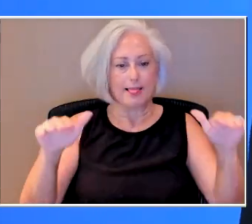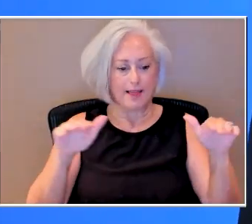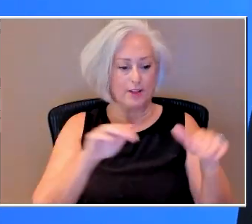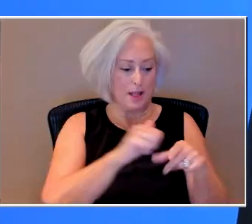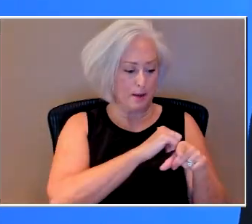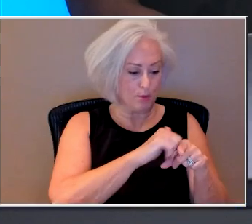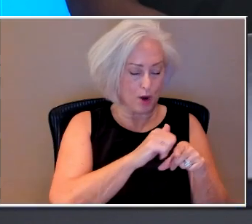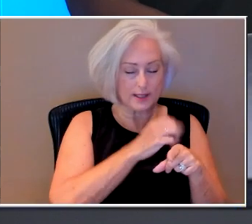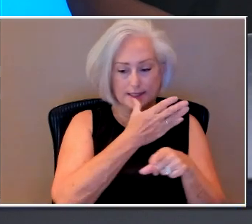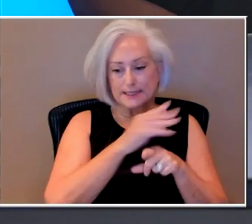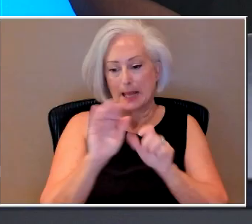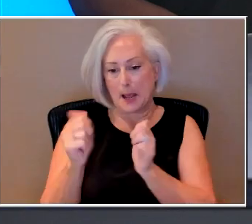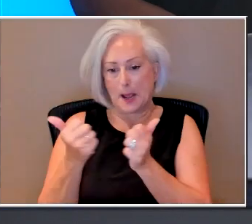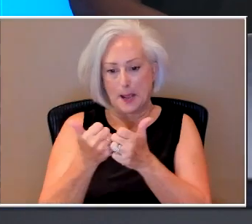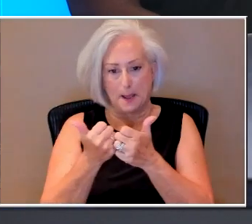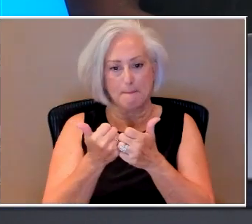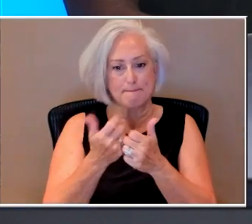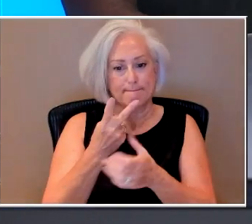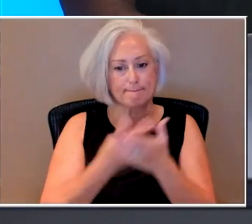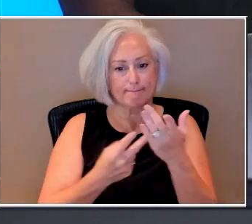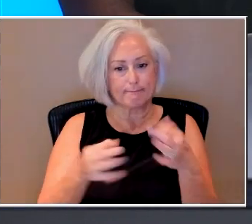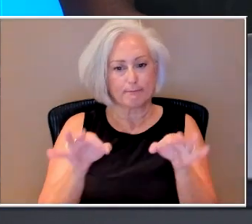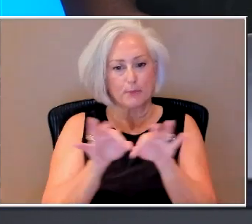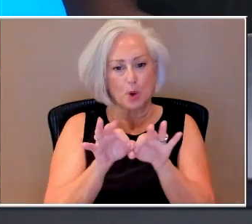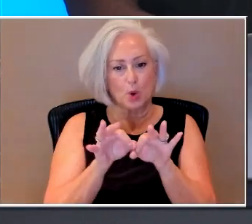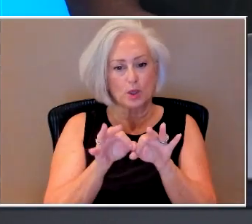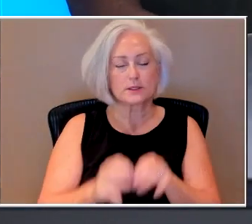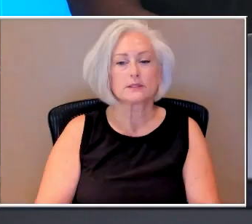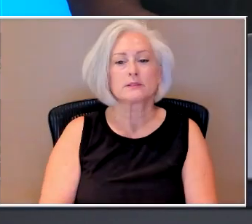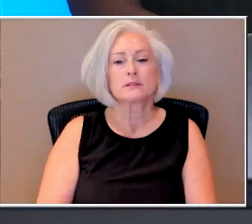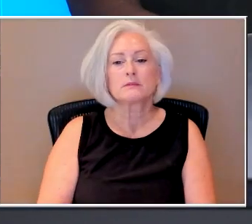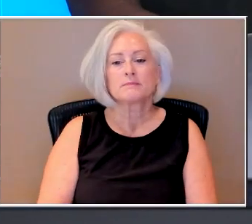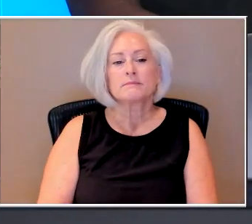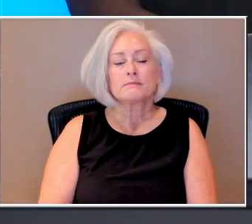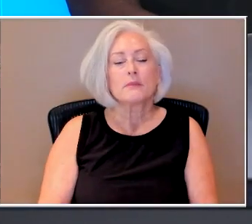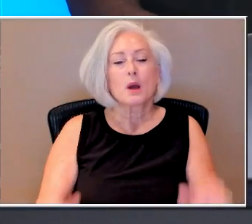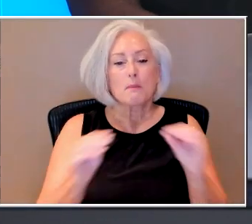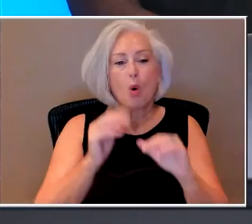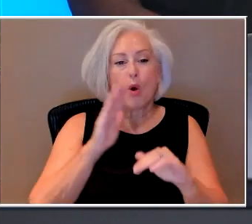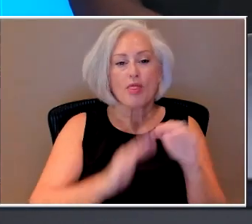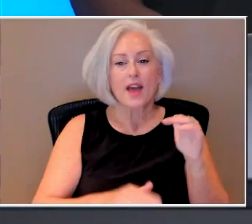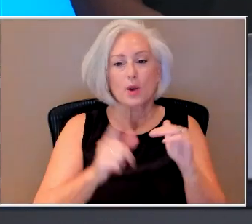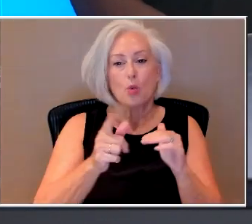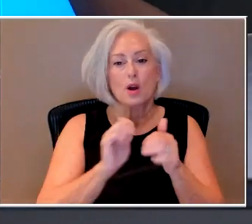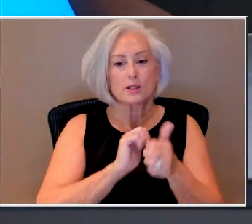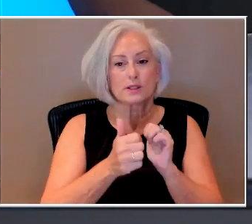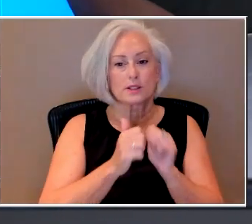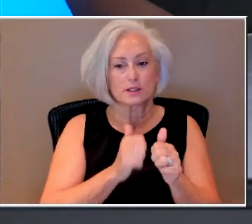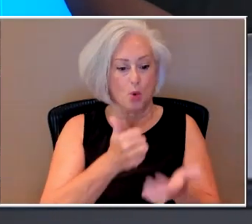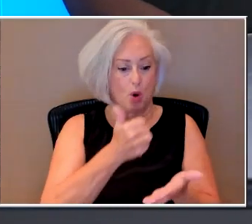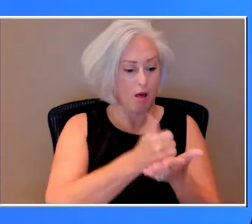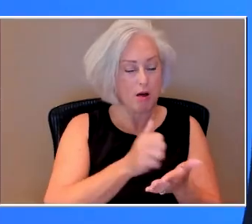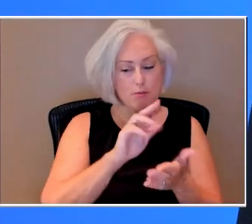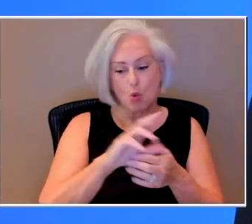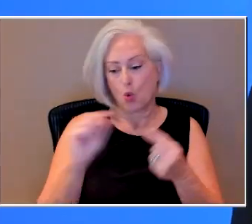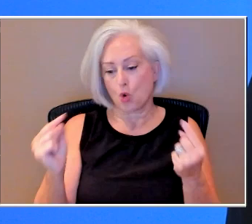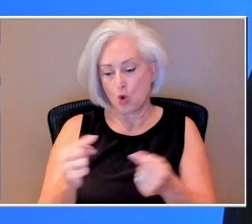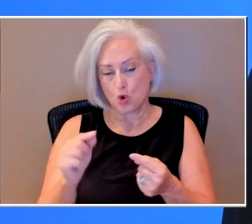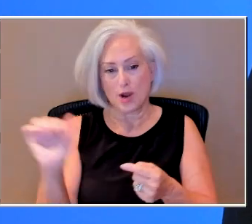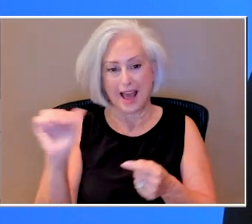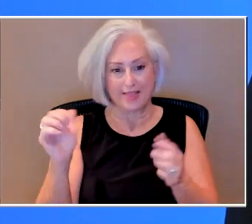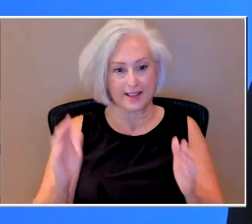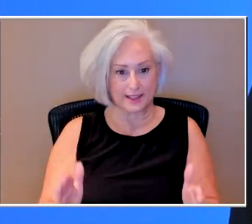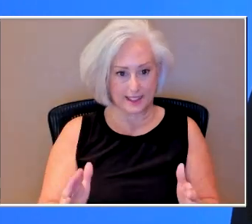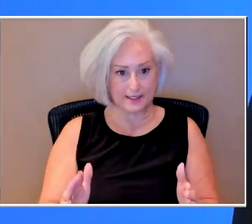important. Angie wants to know, does playing more than one sport help or hurt an athlete? I personally believe it